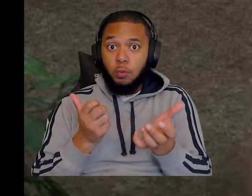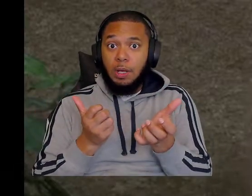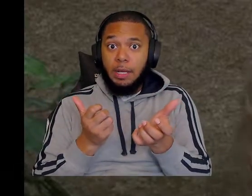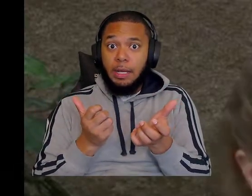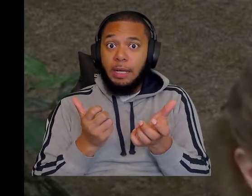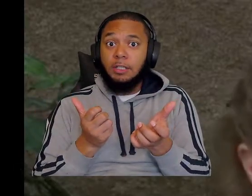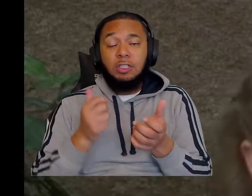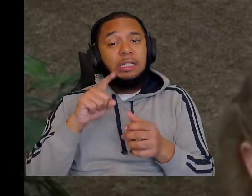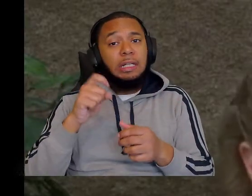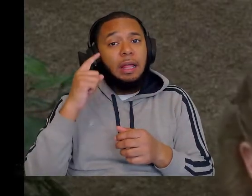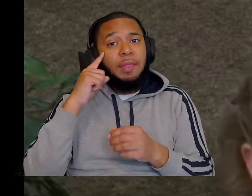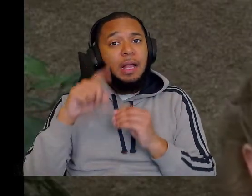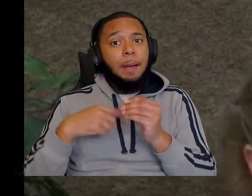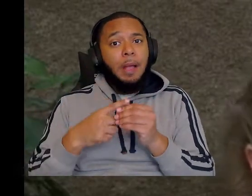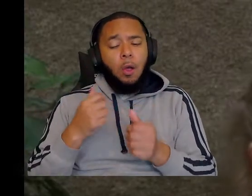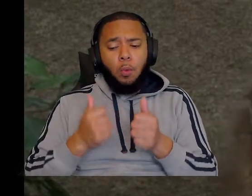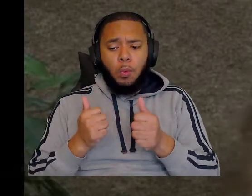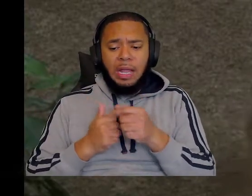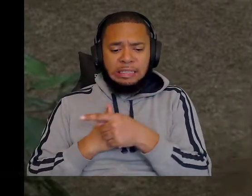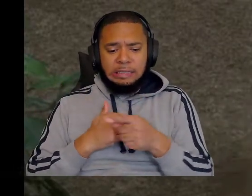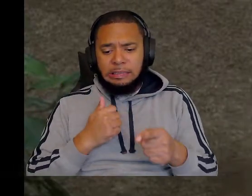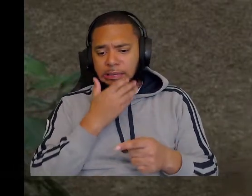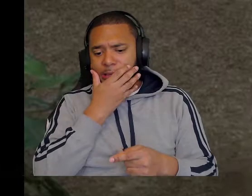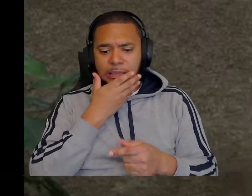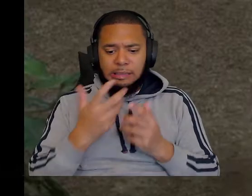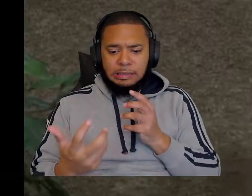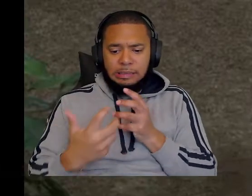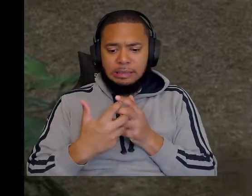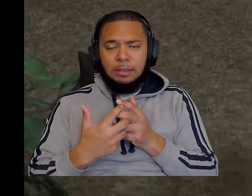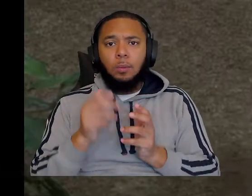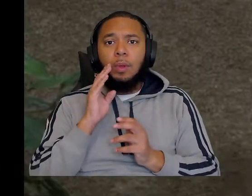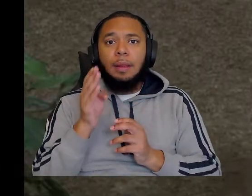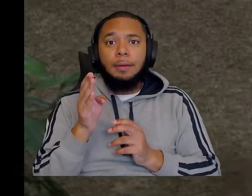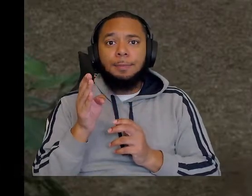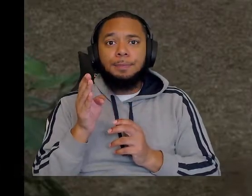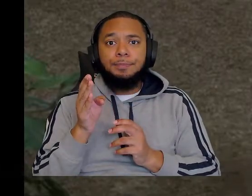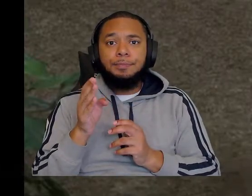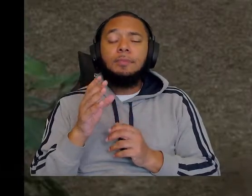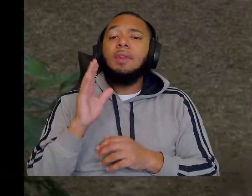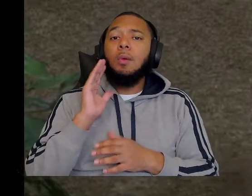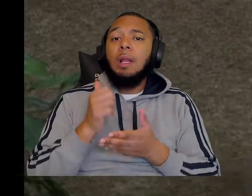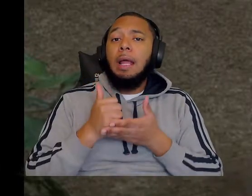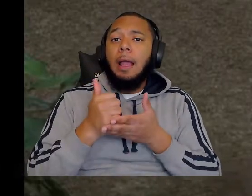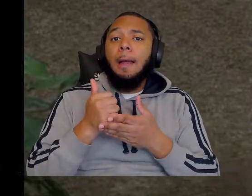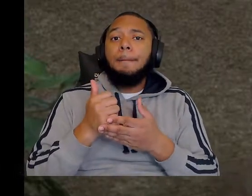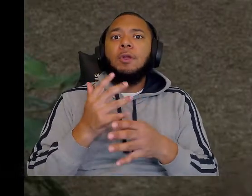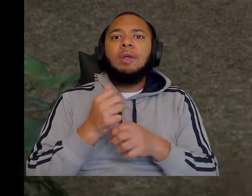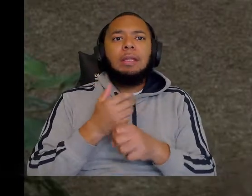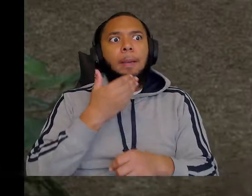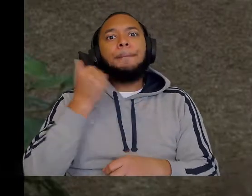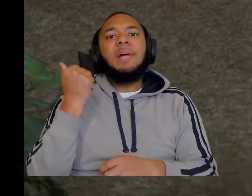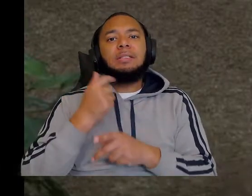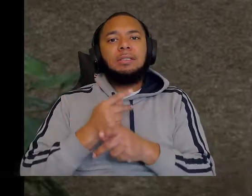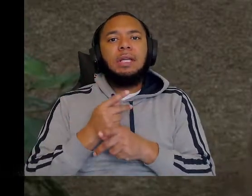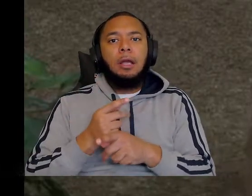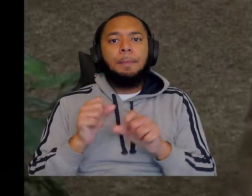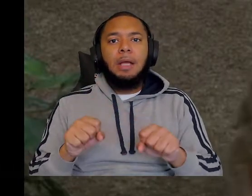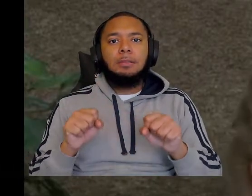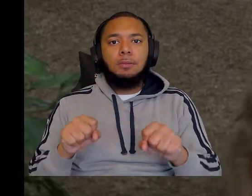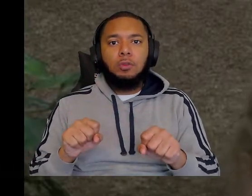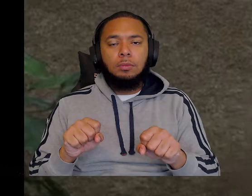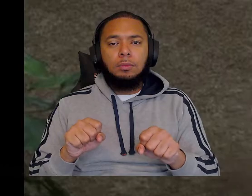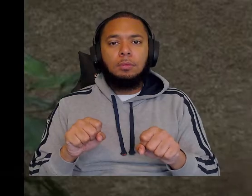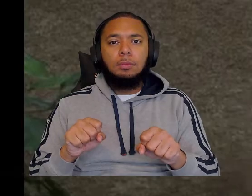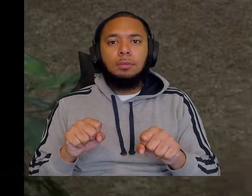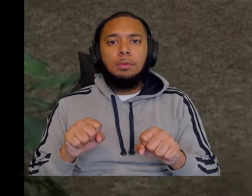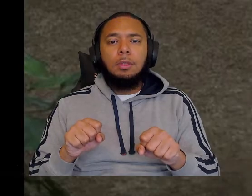to consider, and they actually are important things to consider because they're going to really help you get the best care that you want. First of all, does